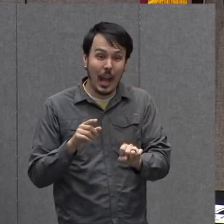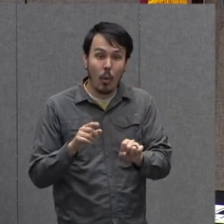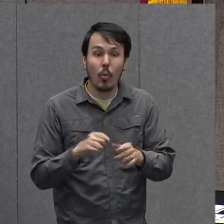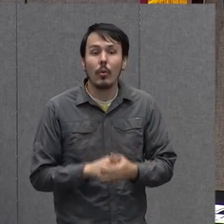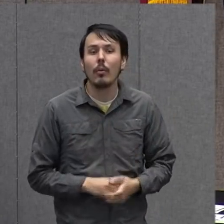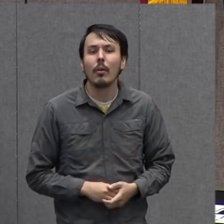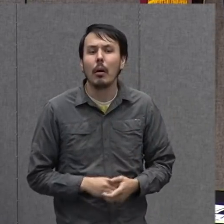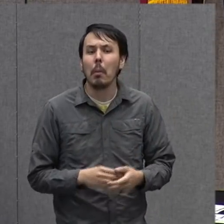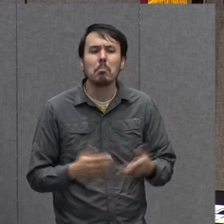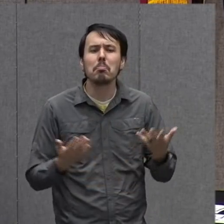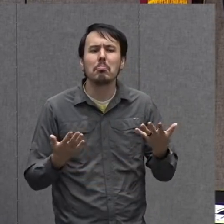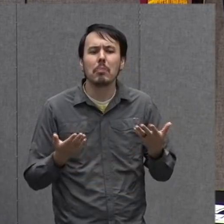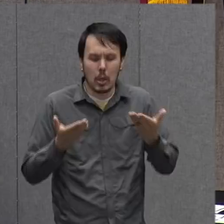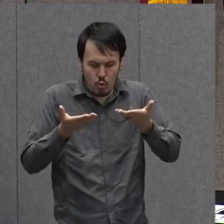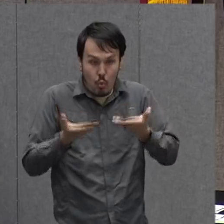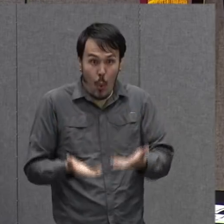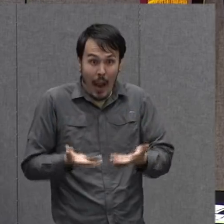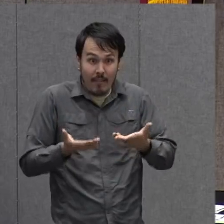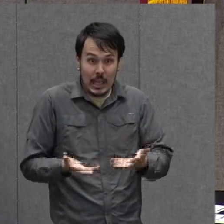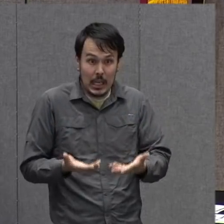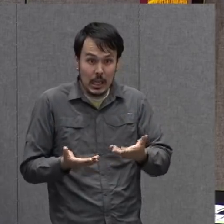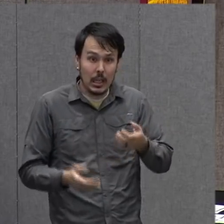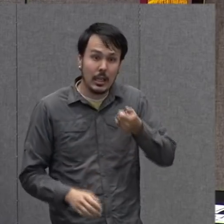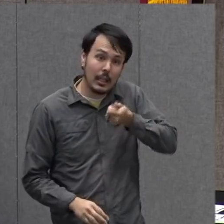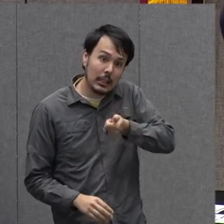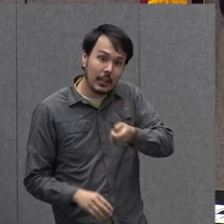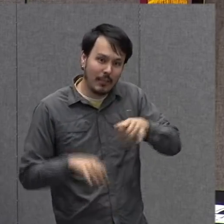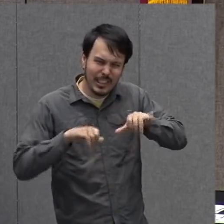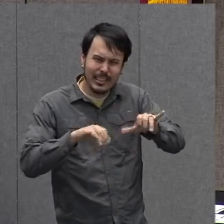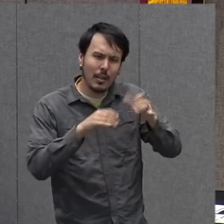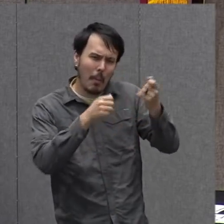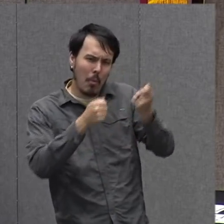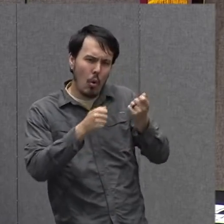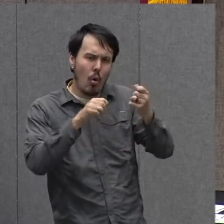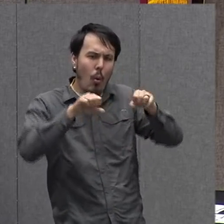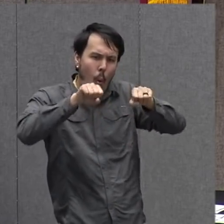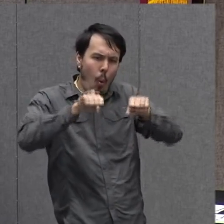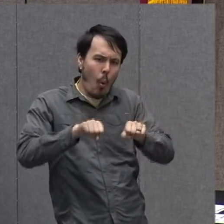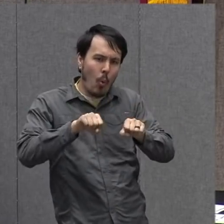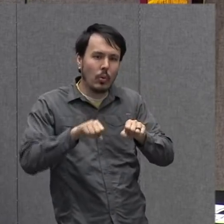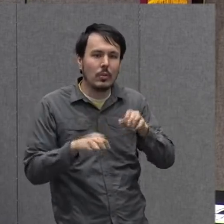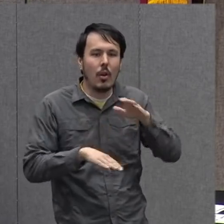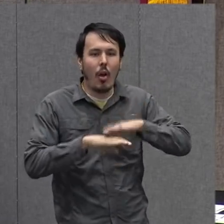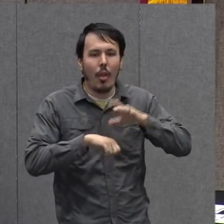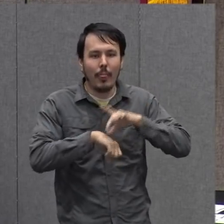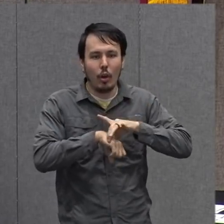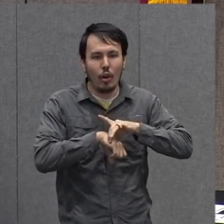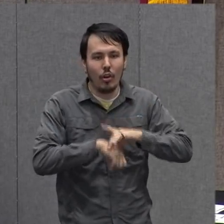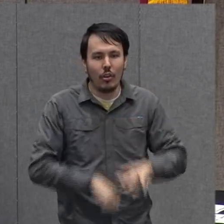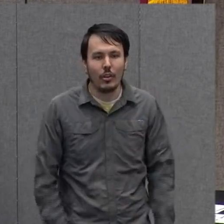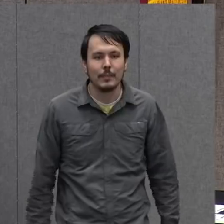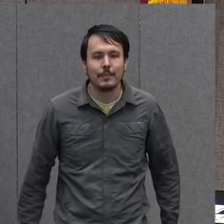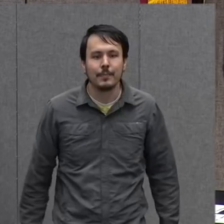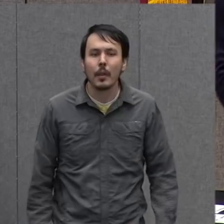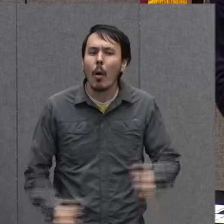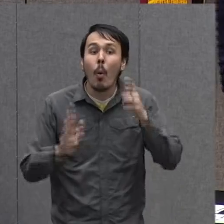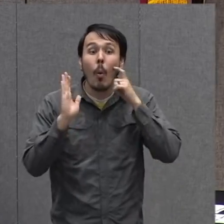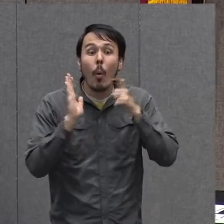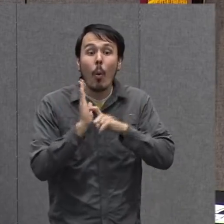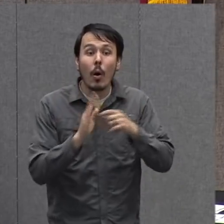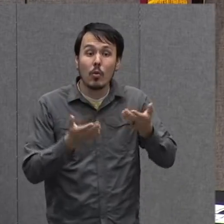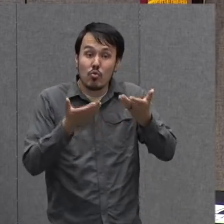pendulums, and you can use key rings or keychains with your magnets. For this lesson, and you could also use it